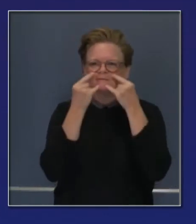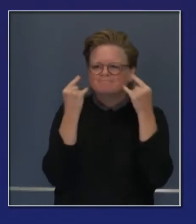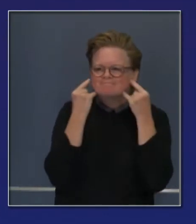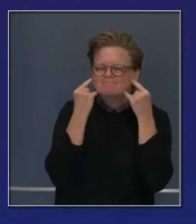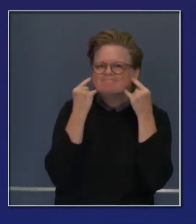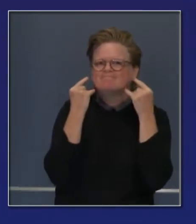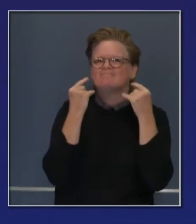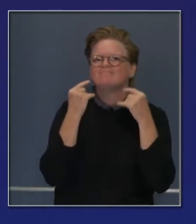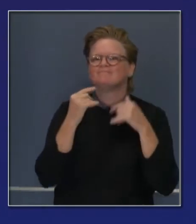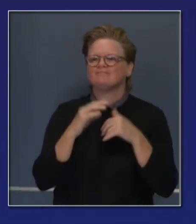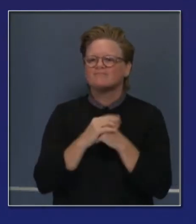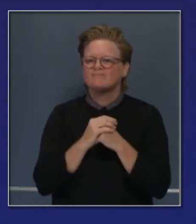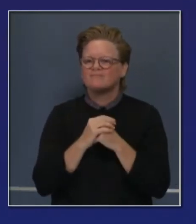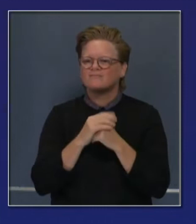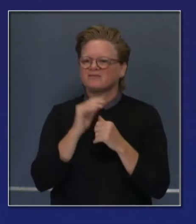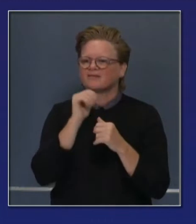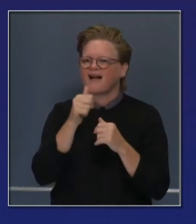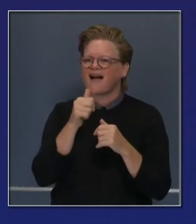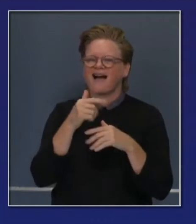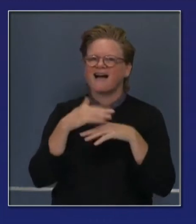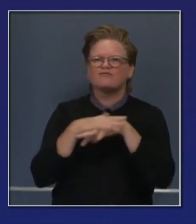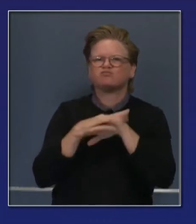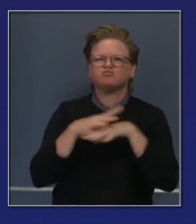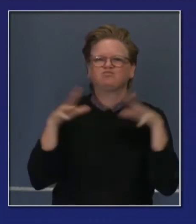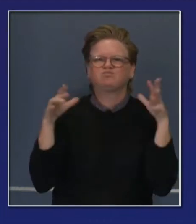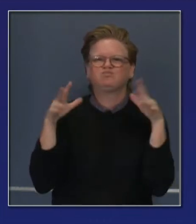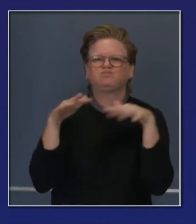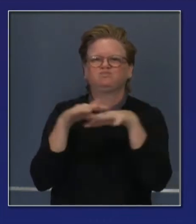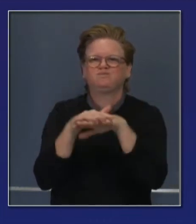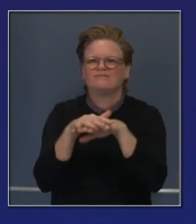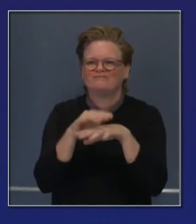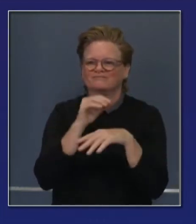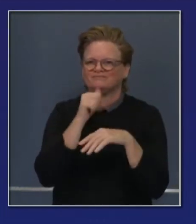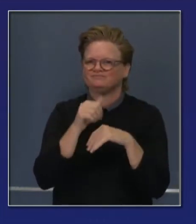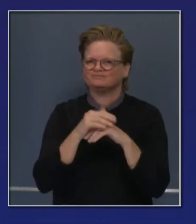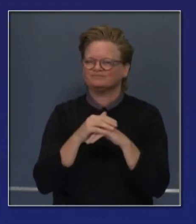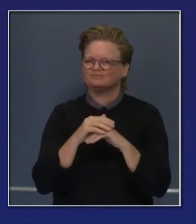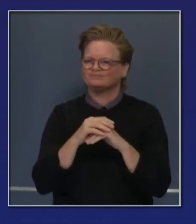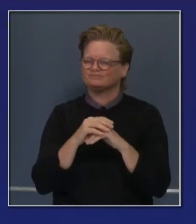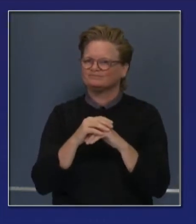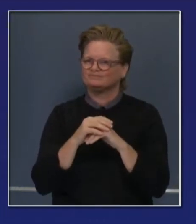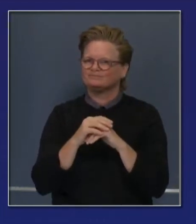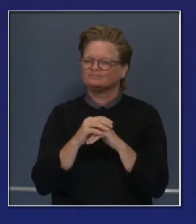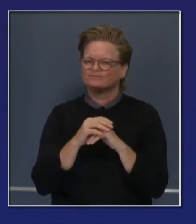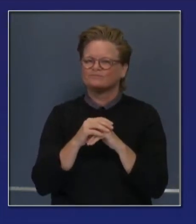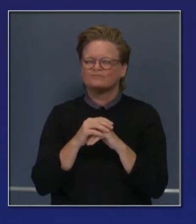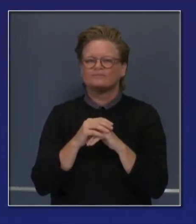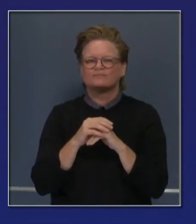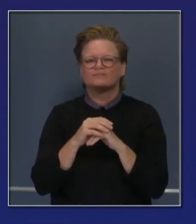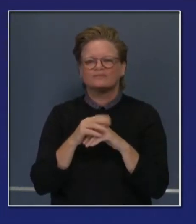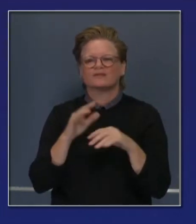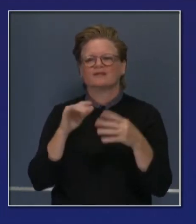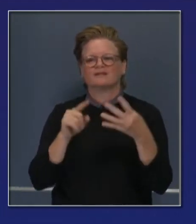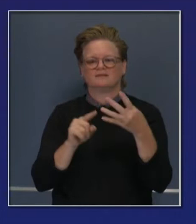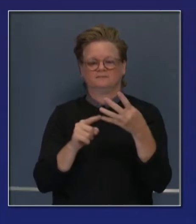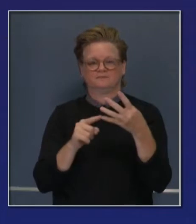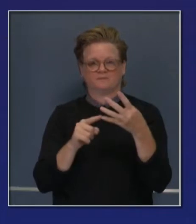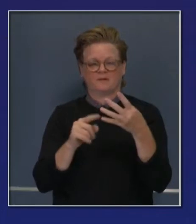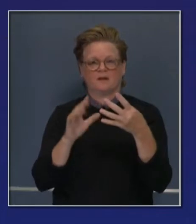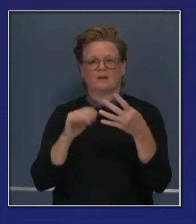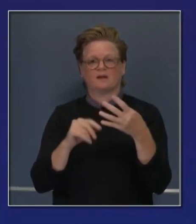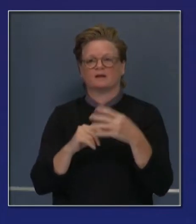over the requirement to mask while you're in the presence of others, and to make